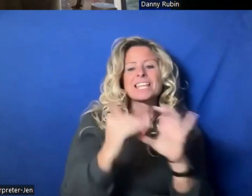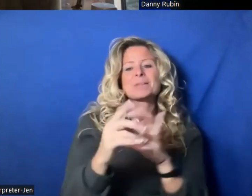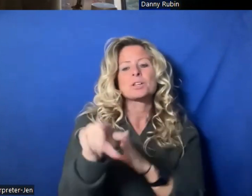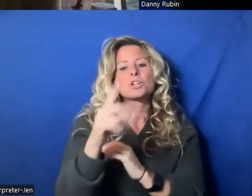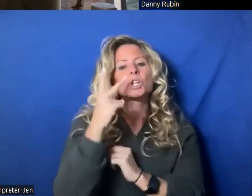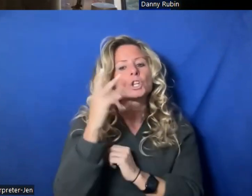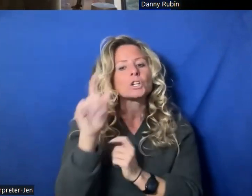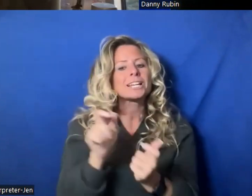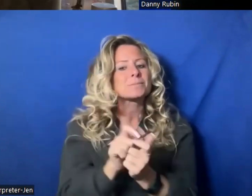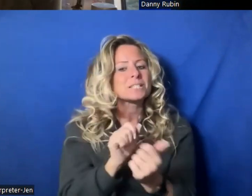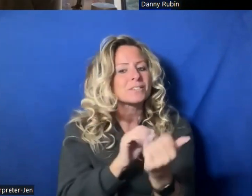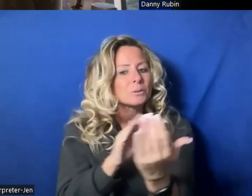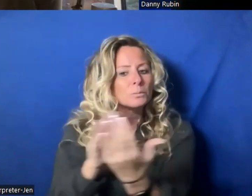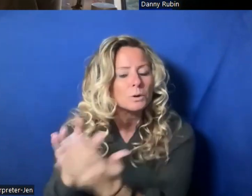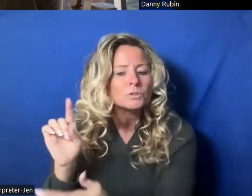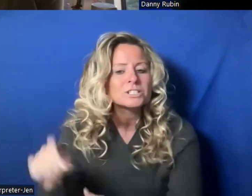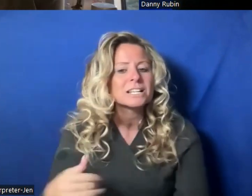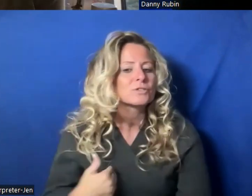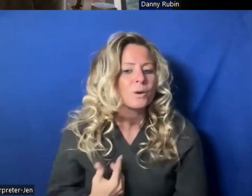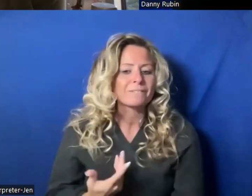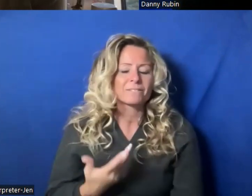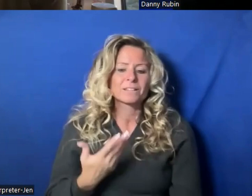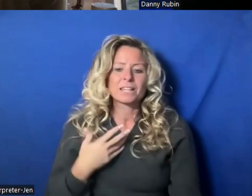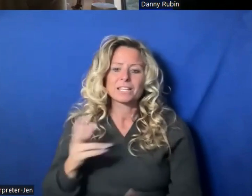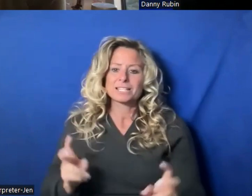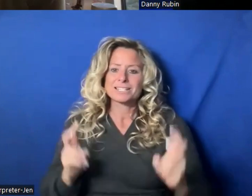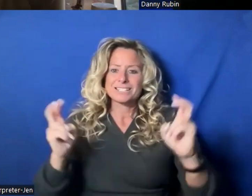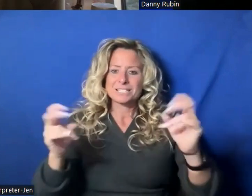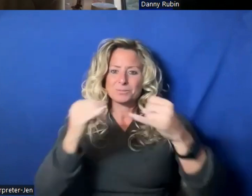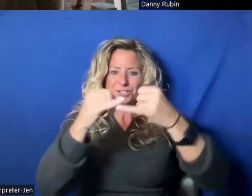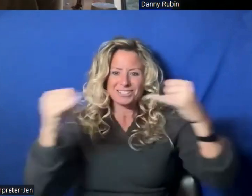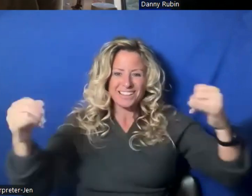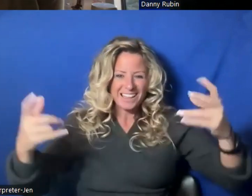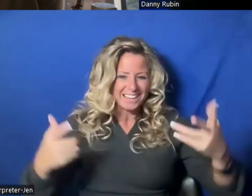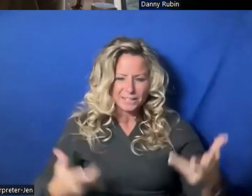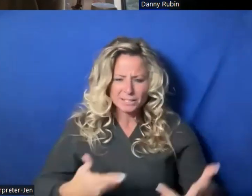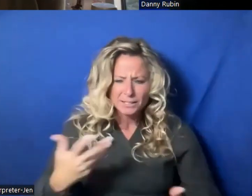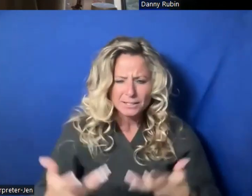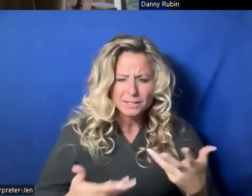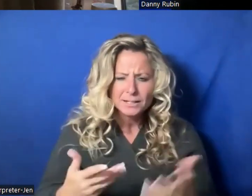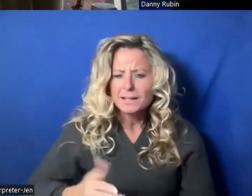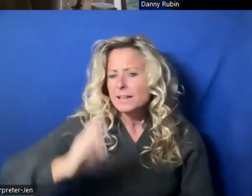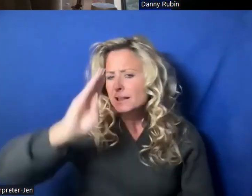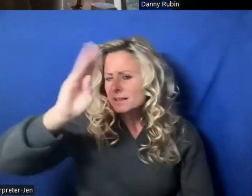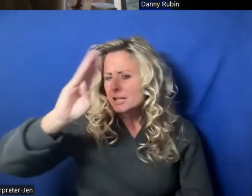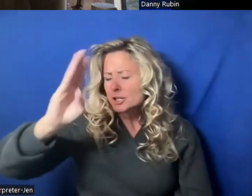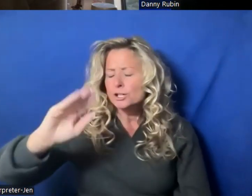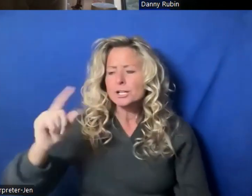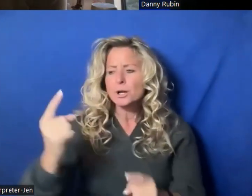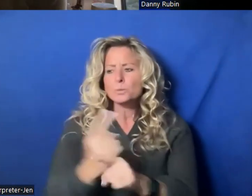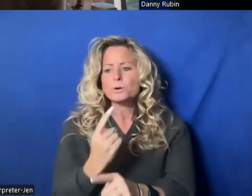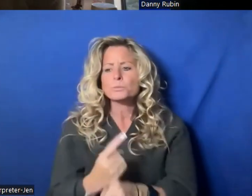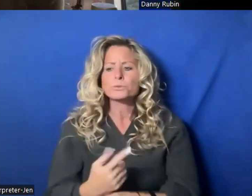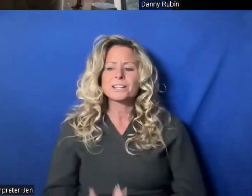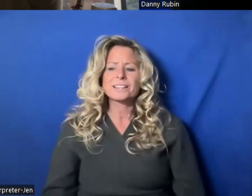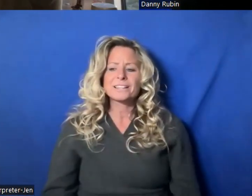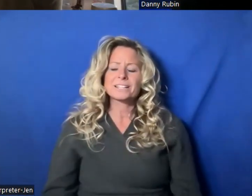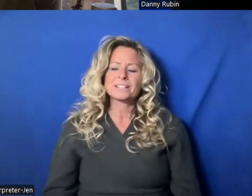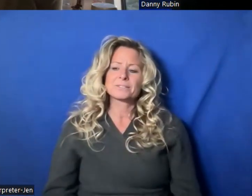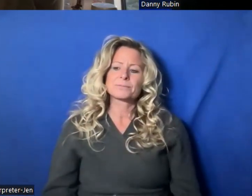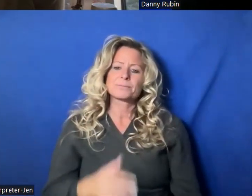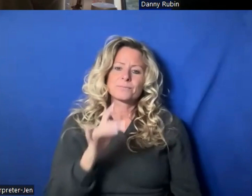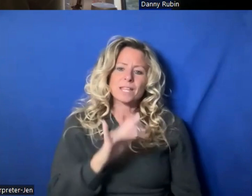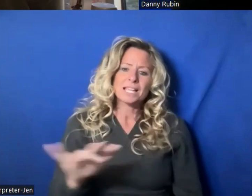to look a certain way? Does it have to have a subject line? Does it have to greet you appropriately, spelling,